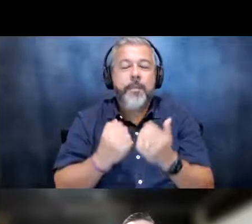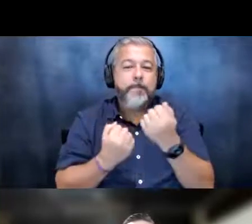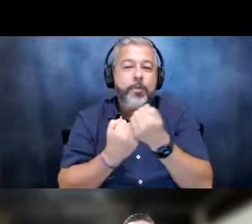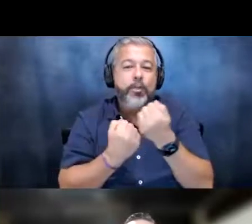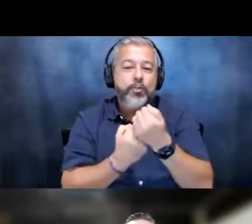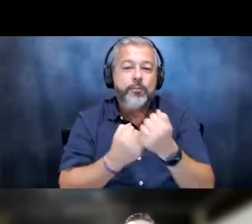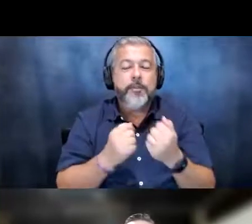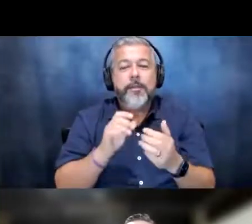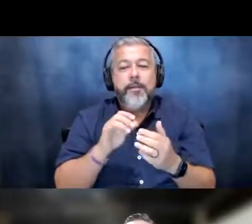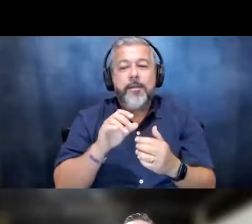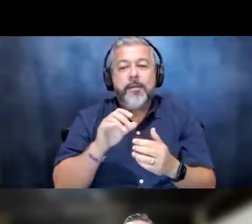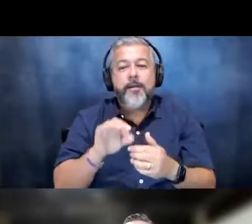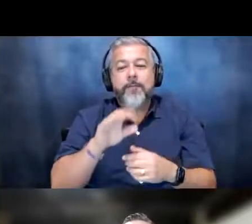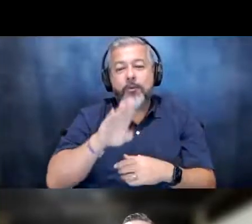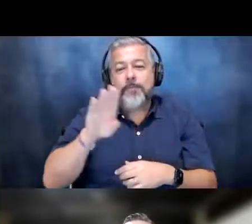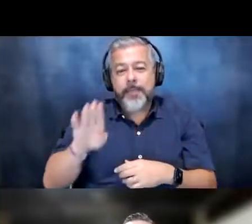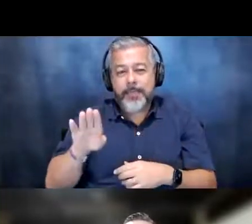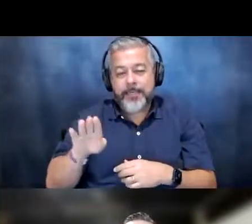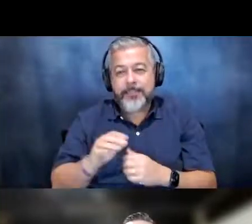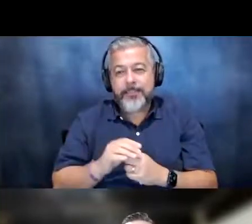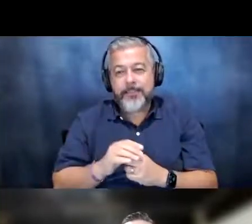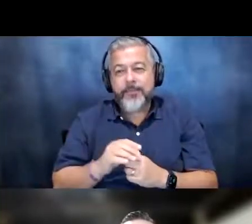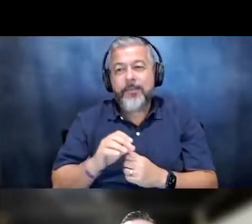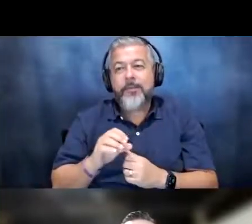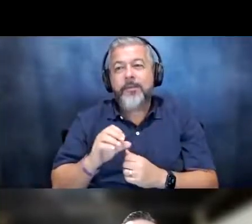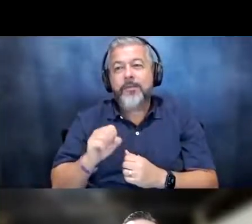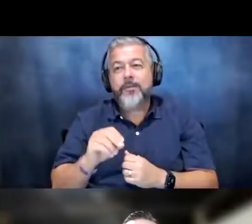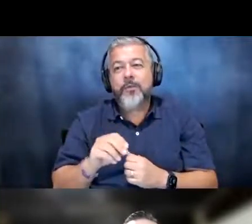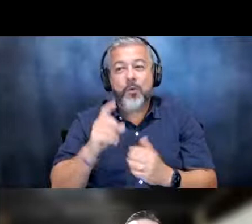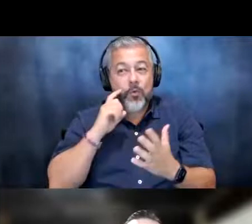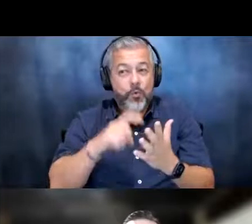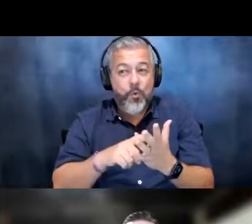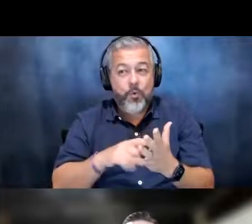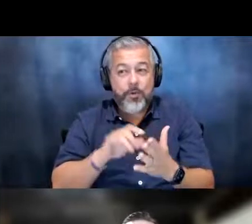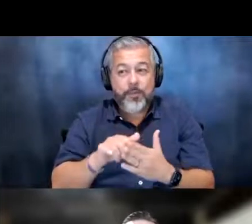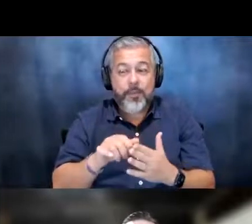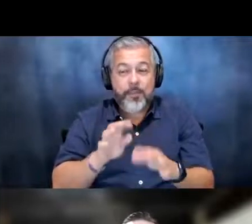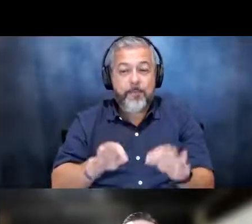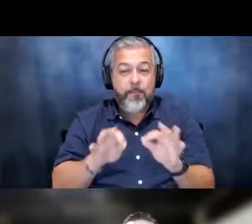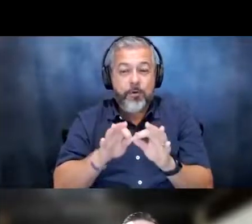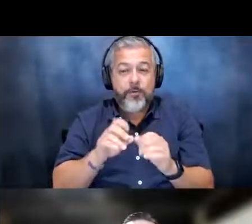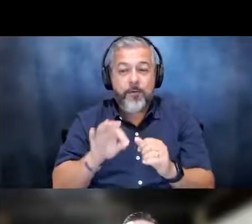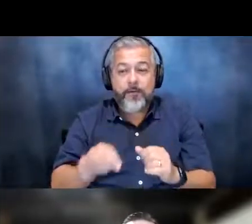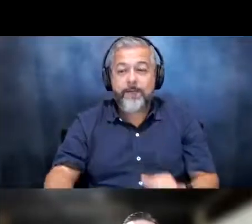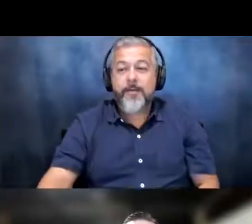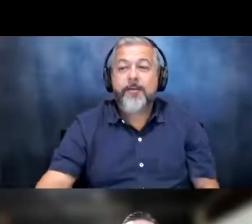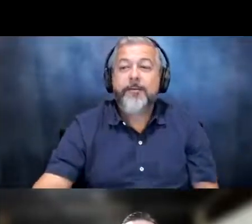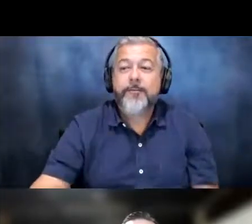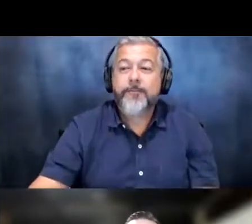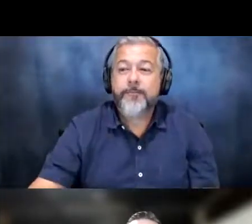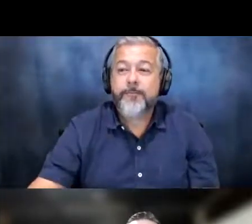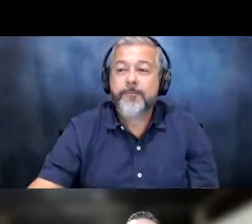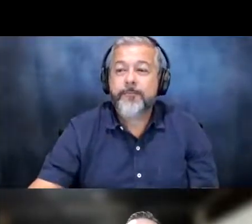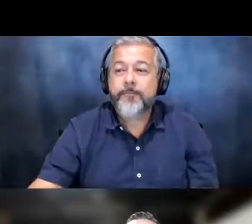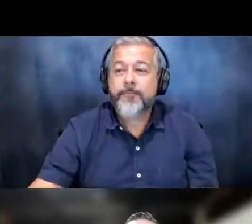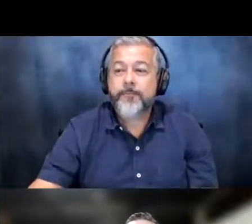can say, of Brilliant Beginnings. And so noting the importance of some providers who may